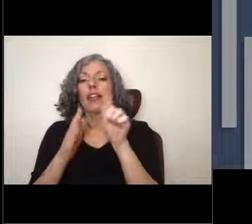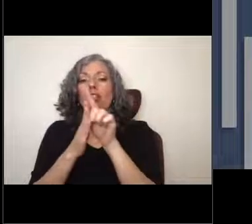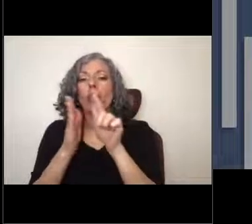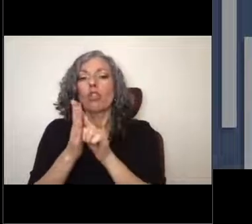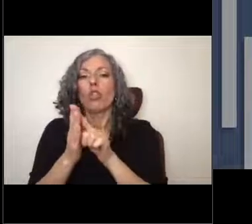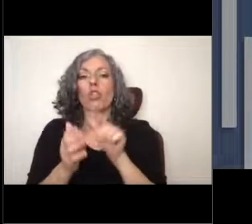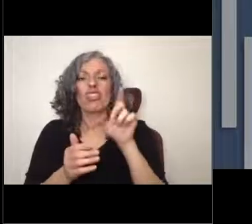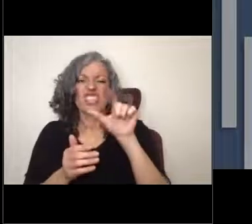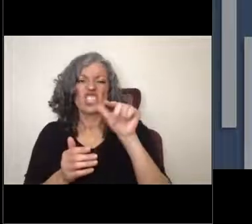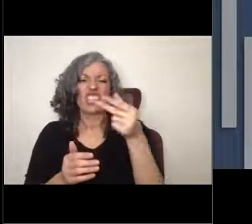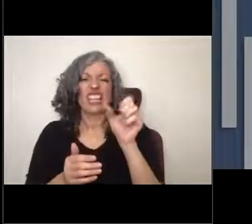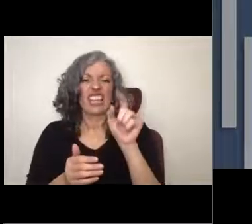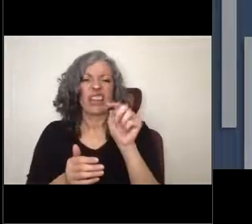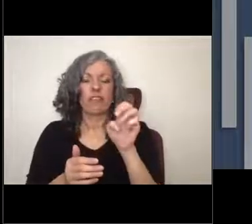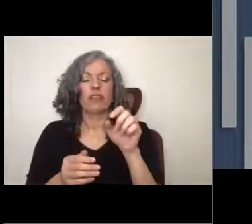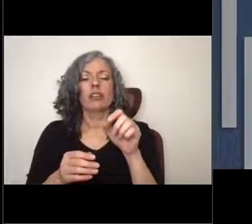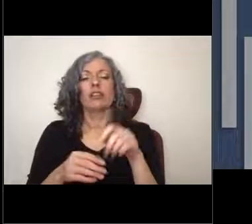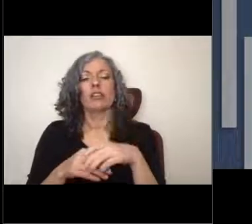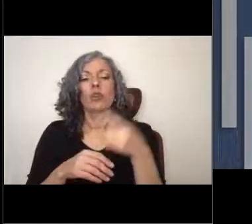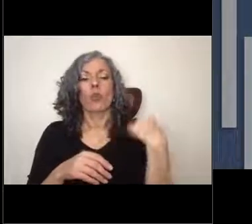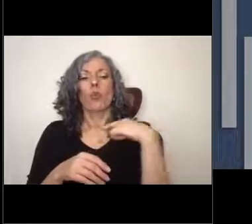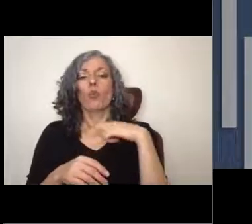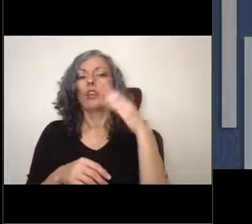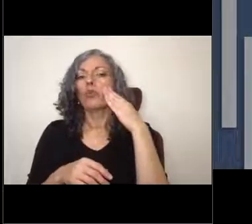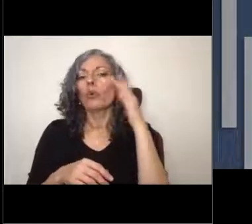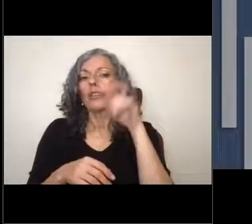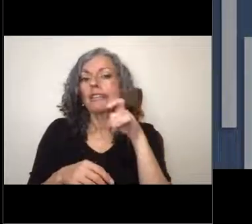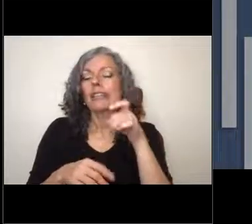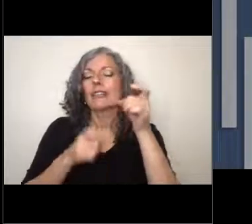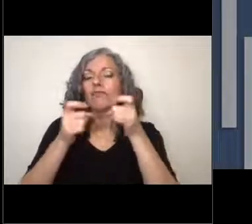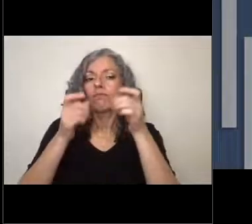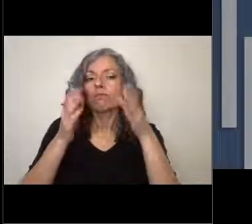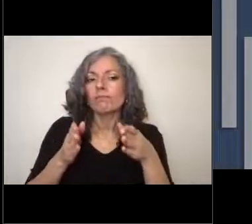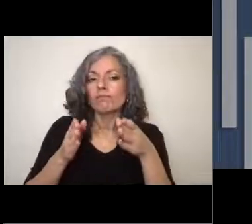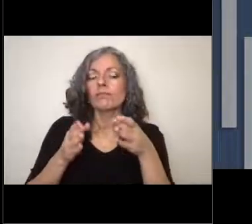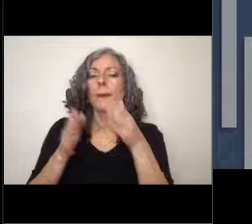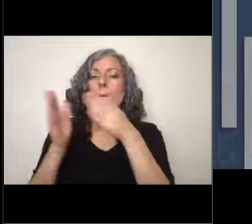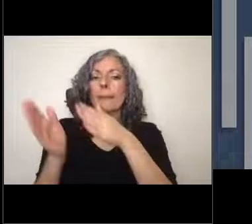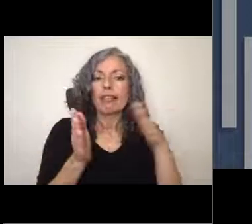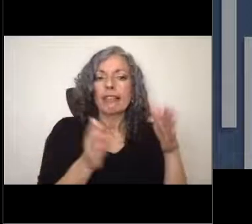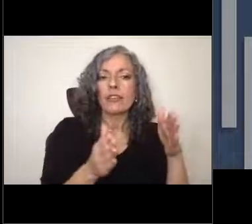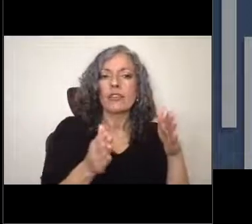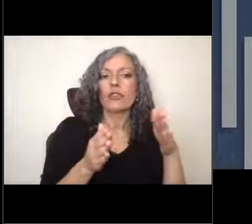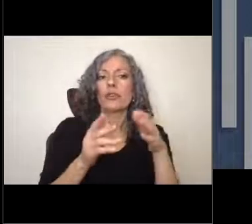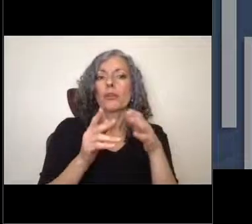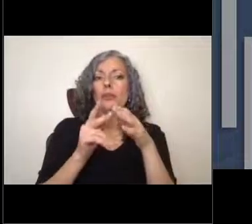had identified a need for 1 supervisory transportation planner position